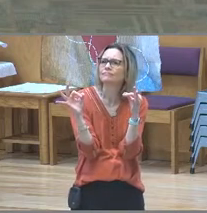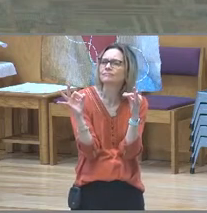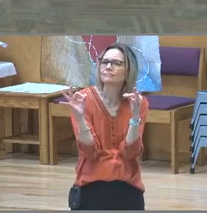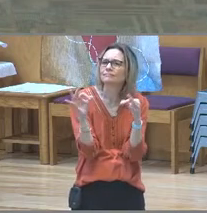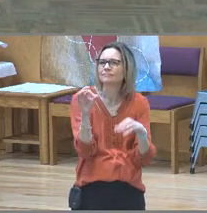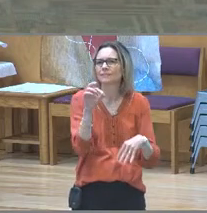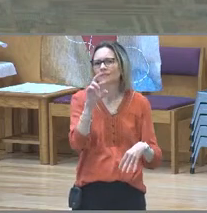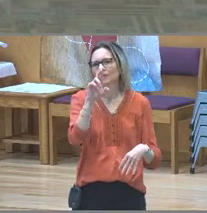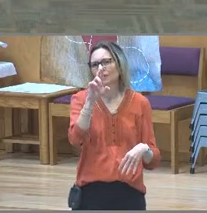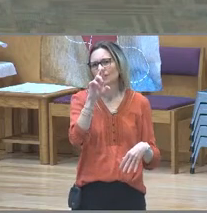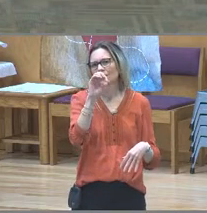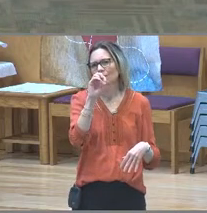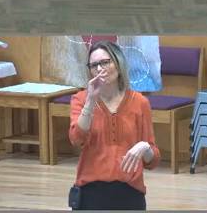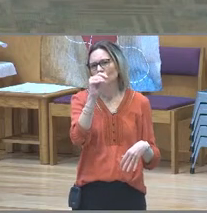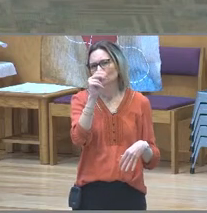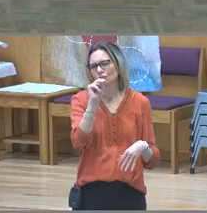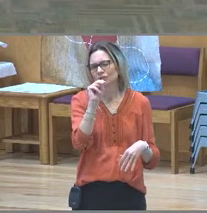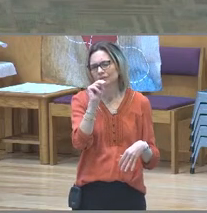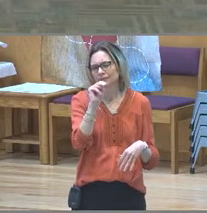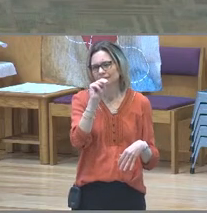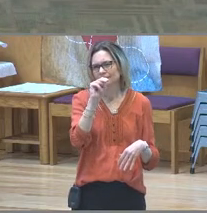revolution in your womb.